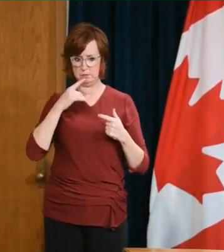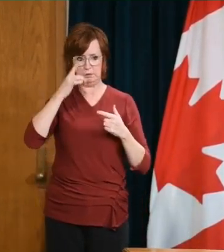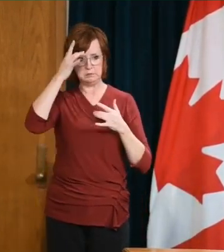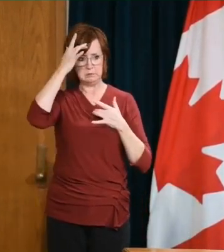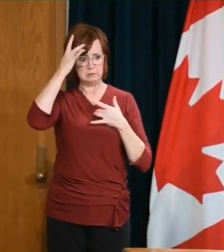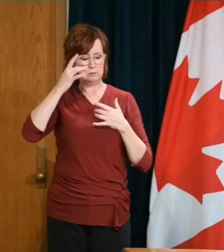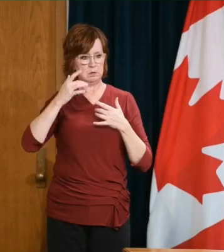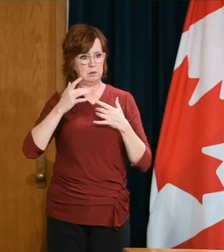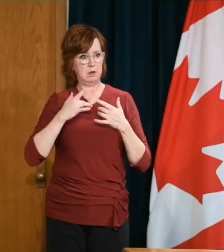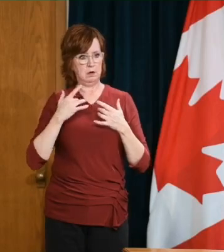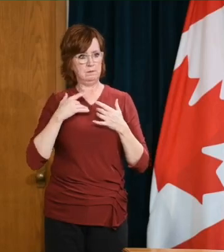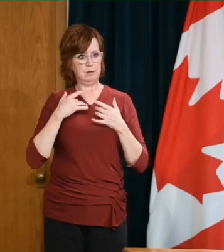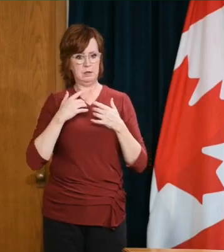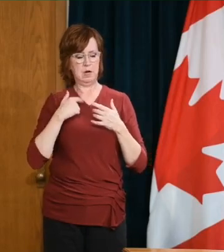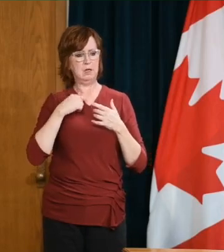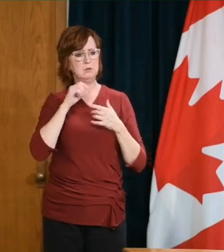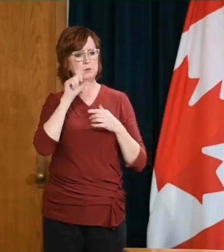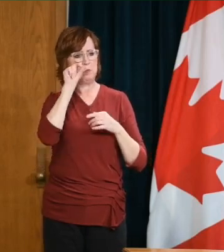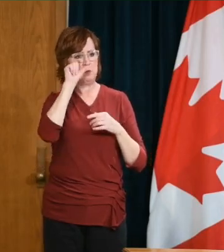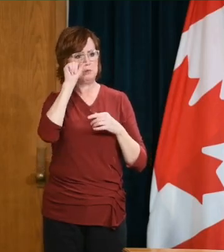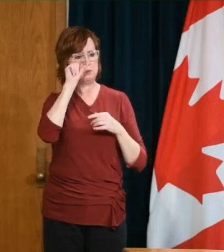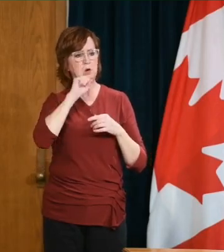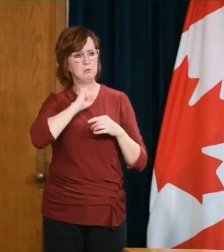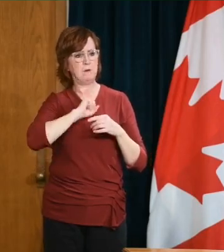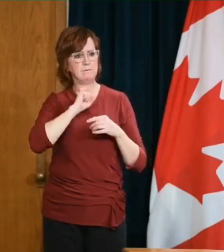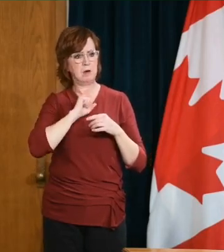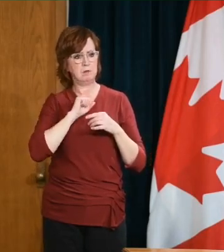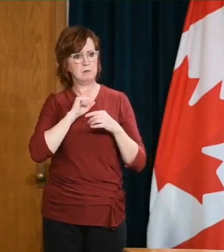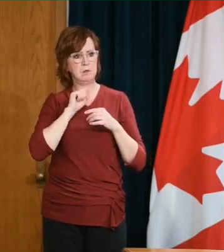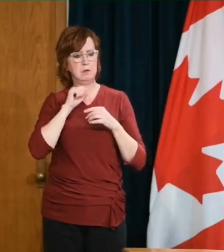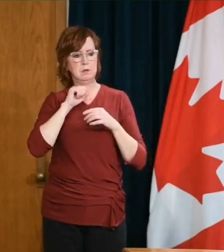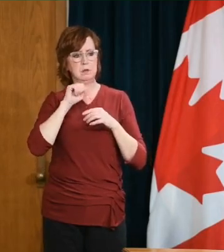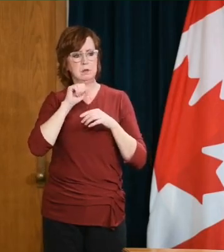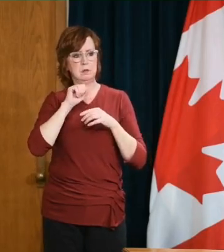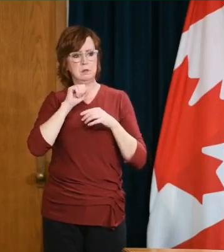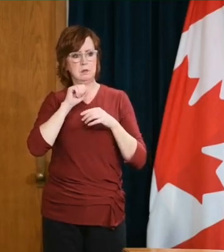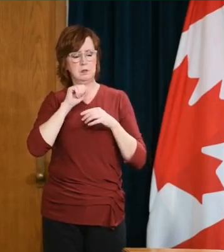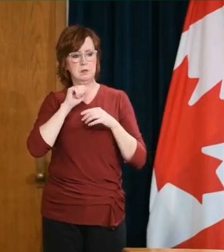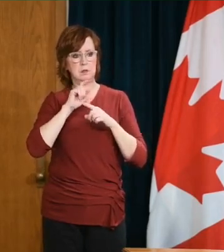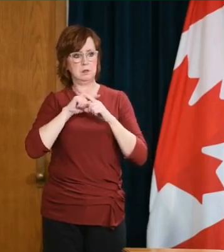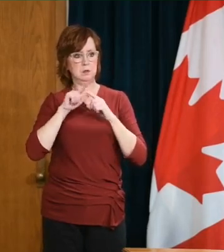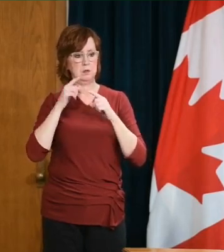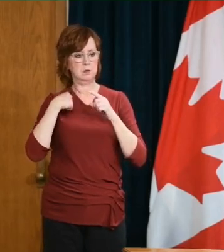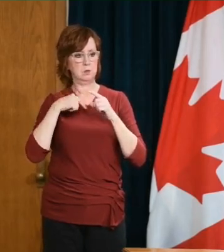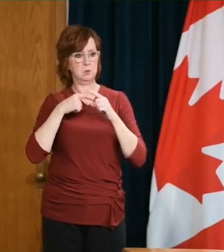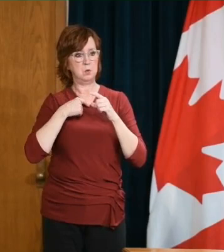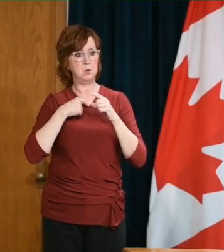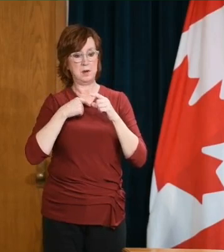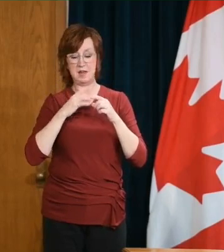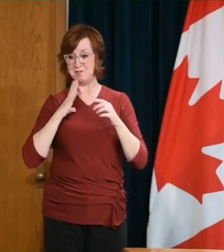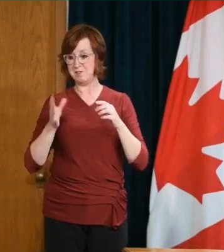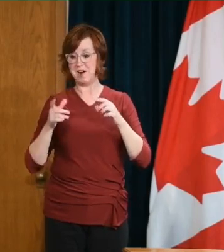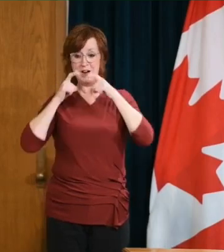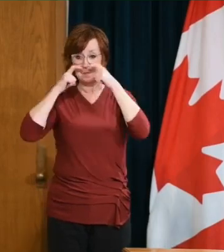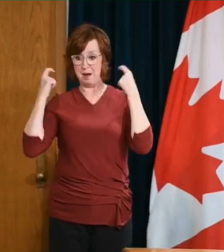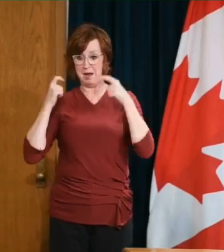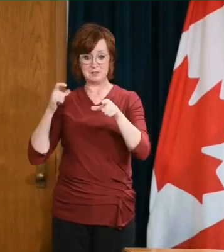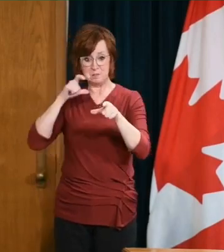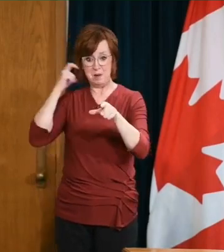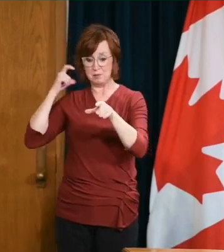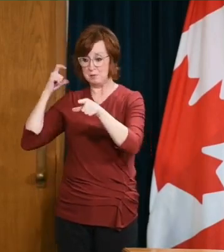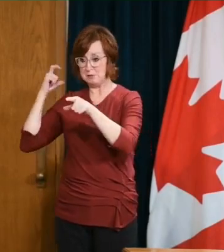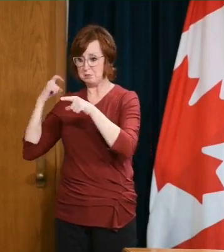terms of droplets. But we have to remember that still doesn't mean that you should start crowding together wearing a mask. You have to maintain that